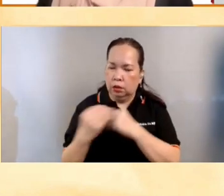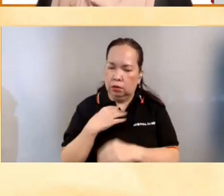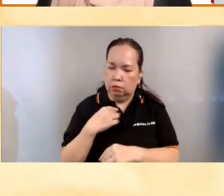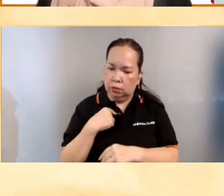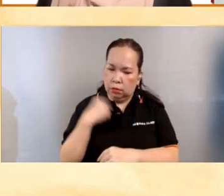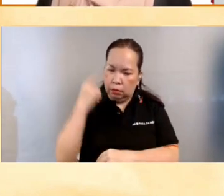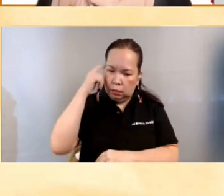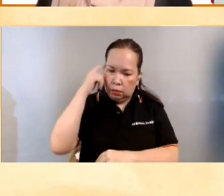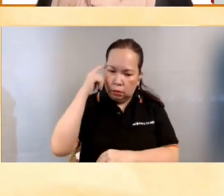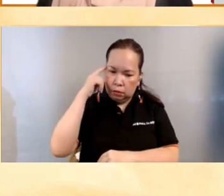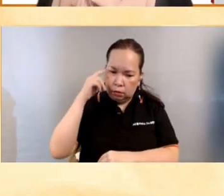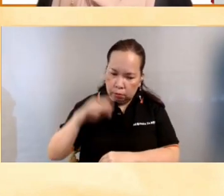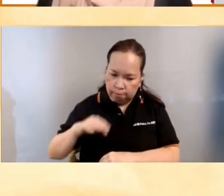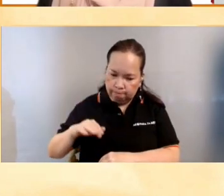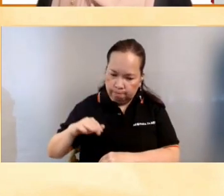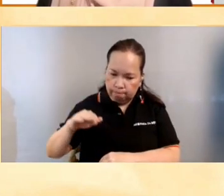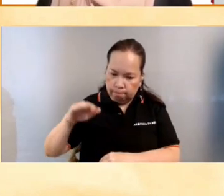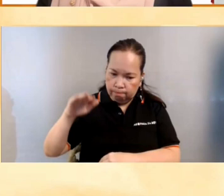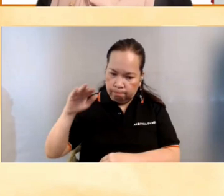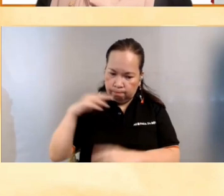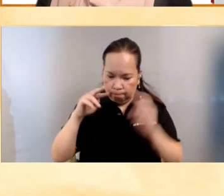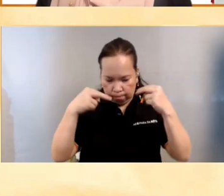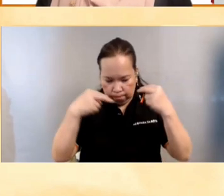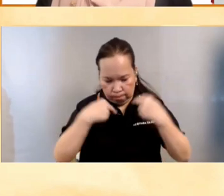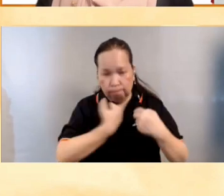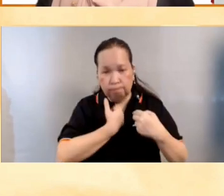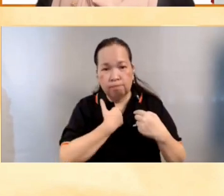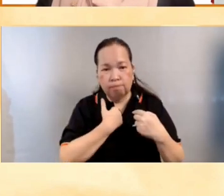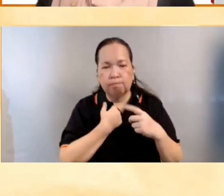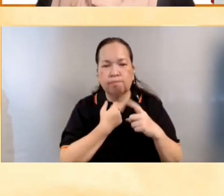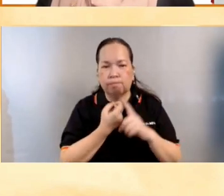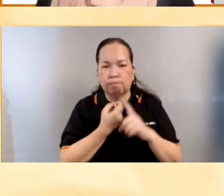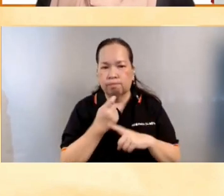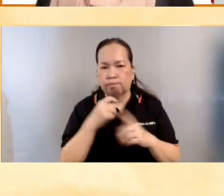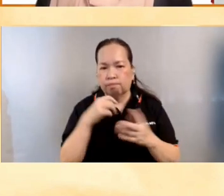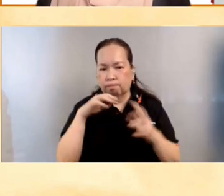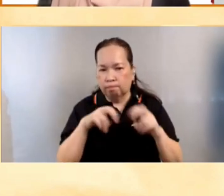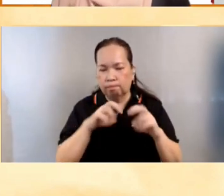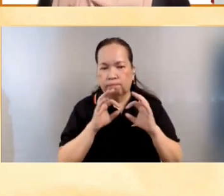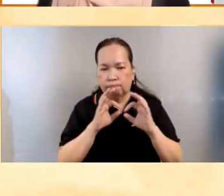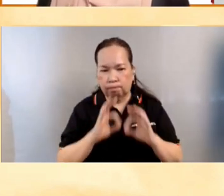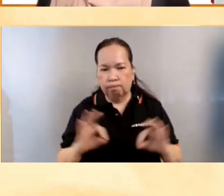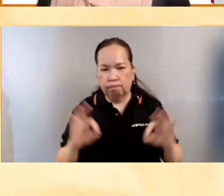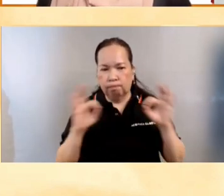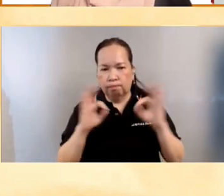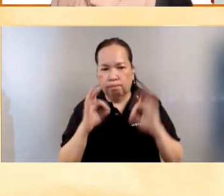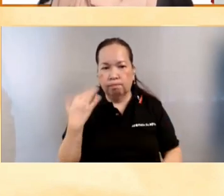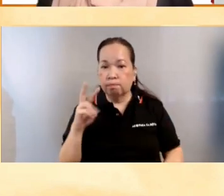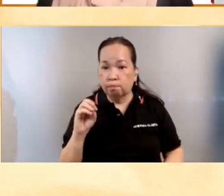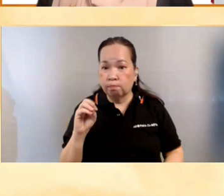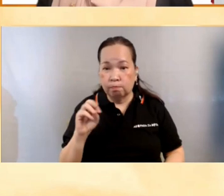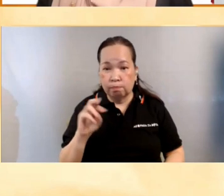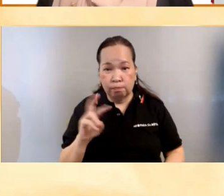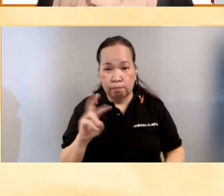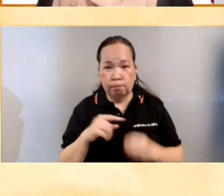development and self-perception. This is based on the study by UNICEF in 2022 on responses to the protection